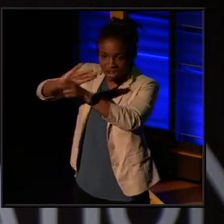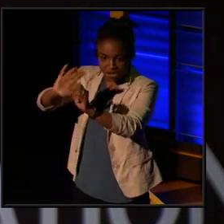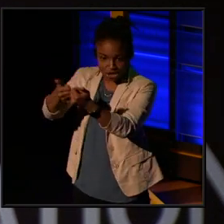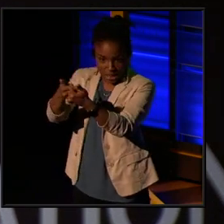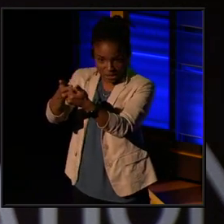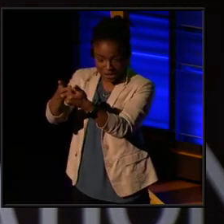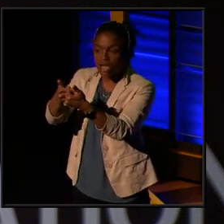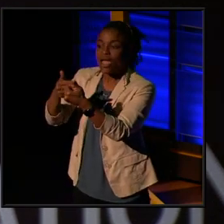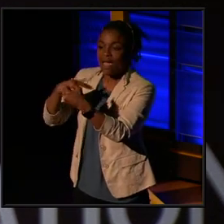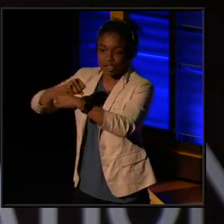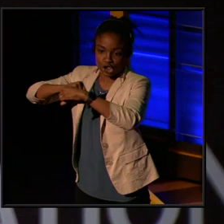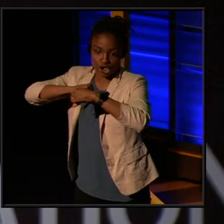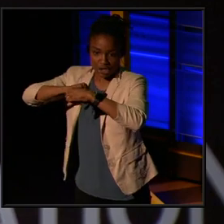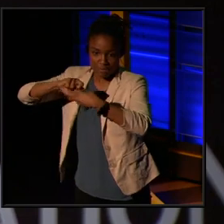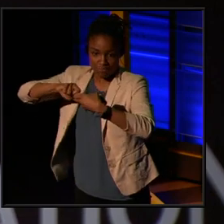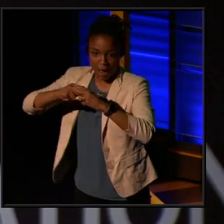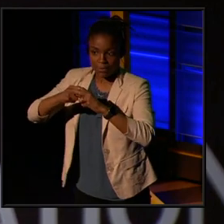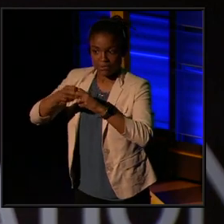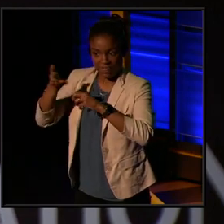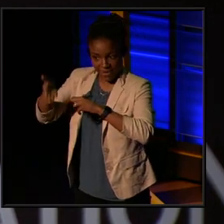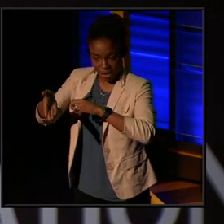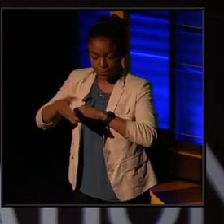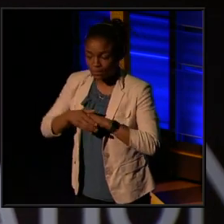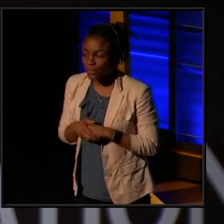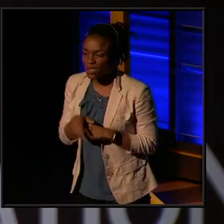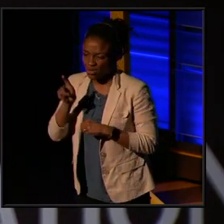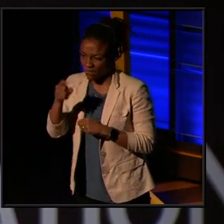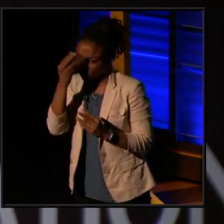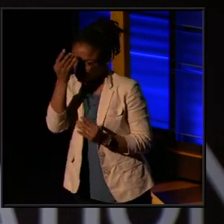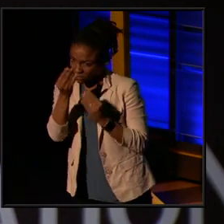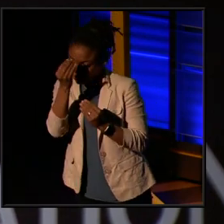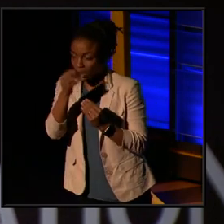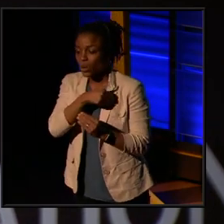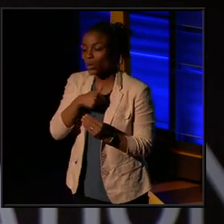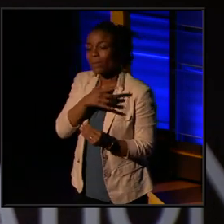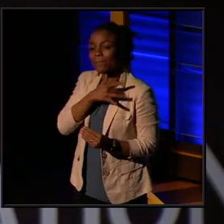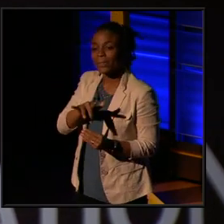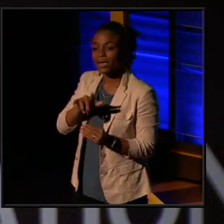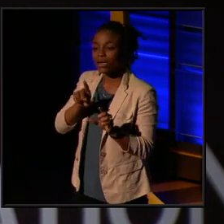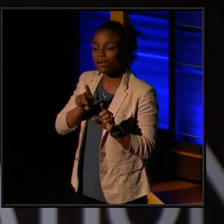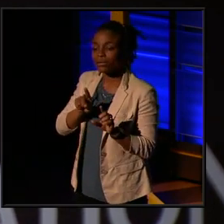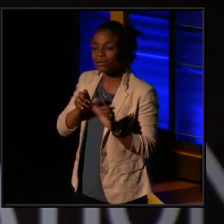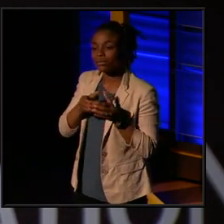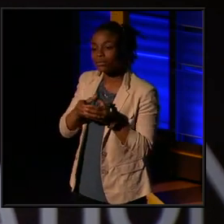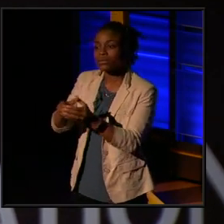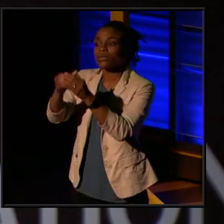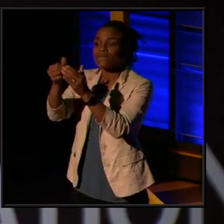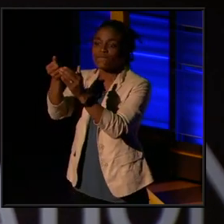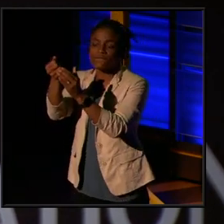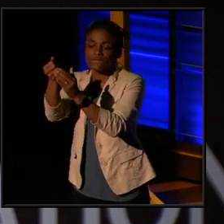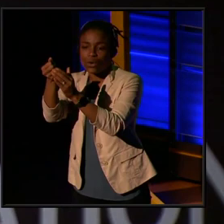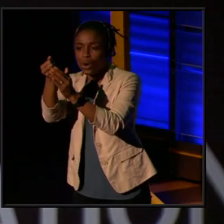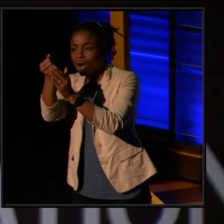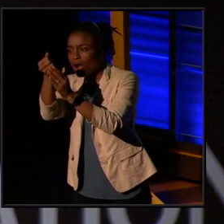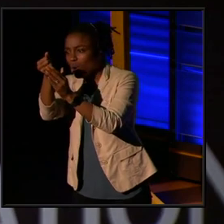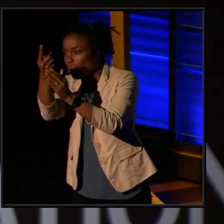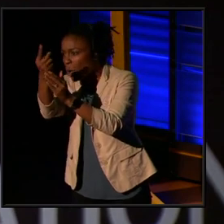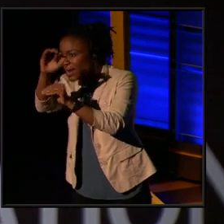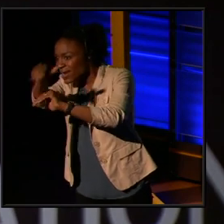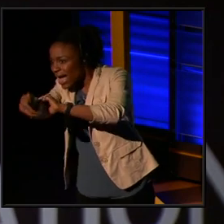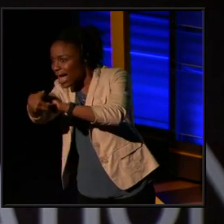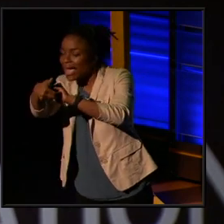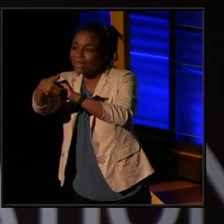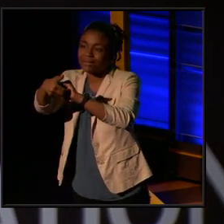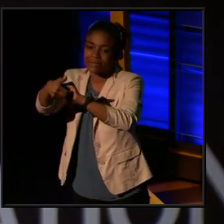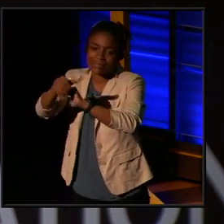do have security concerns, which you have to think about. We generally go up in traditional dhows and tend to spend one night and head out and not spend